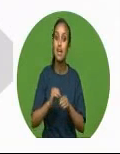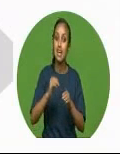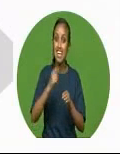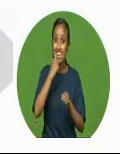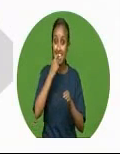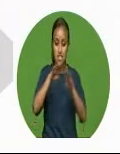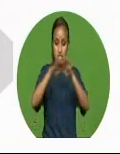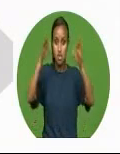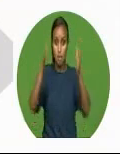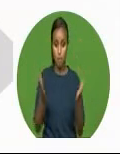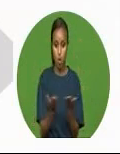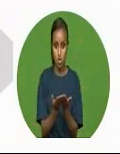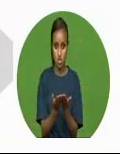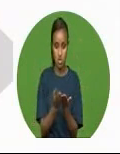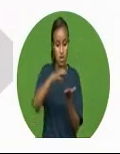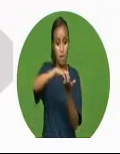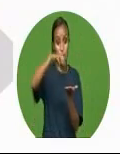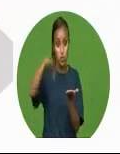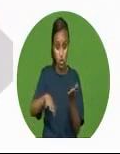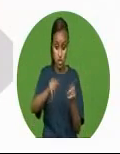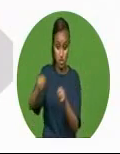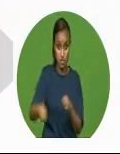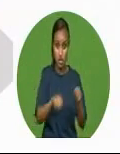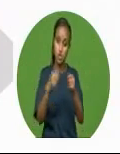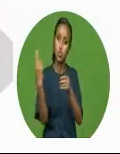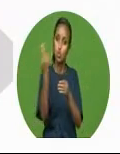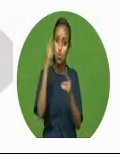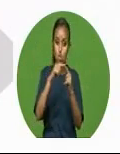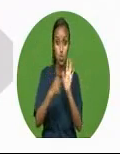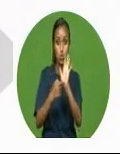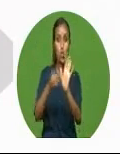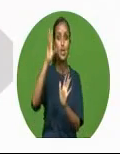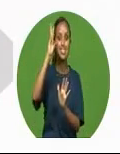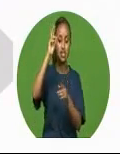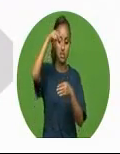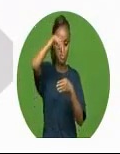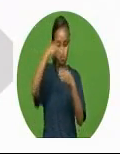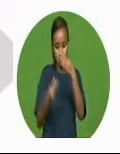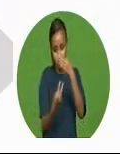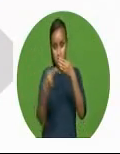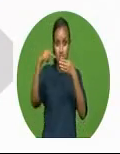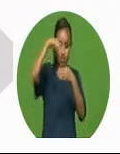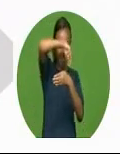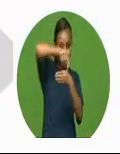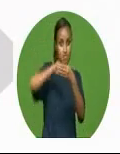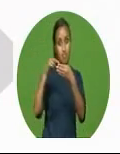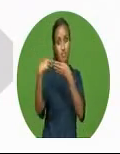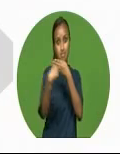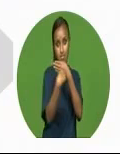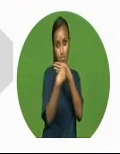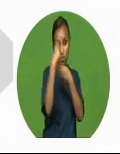box projection method is used to show the six principal views of an object